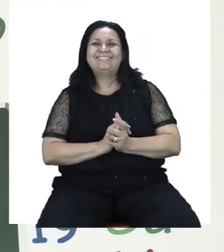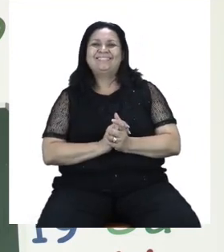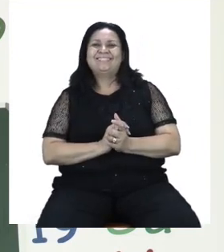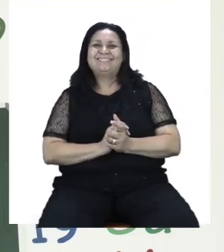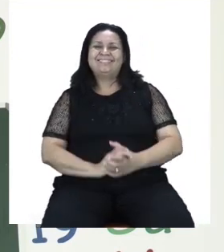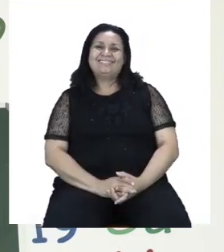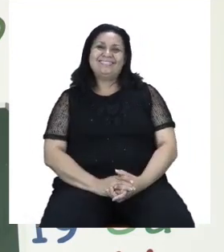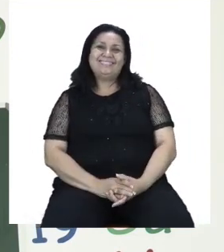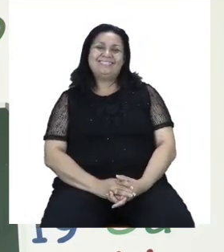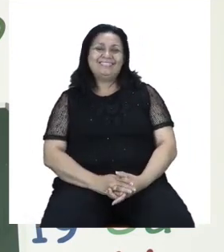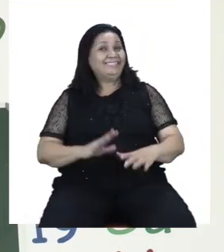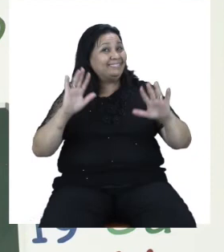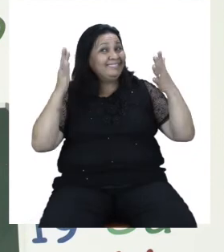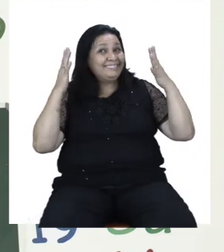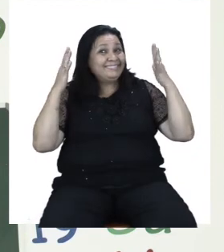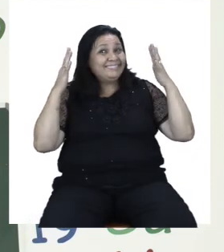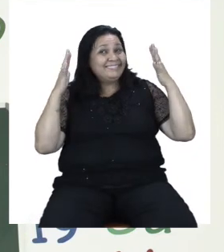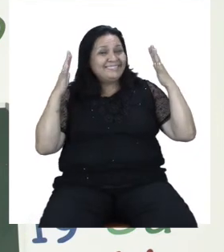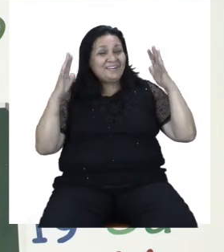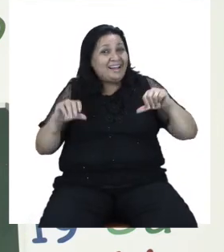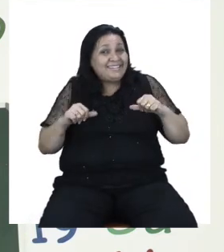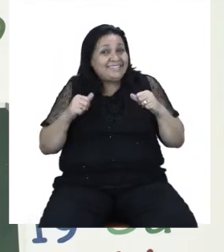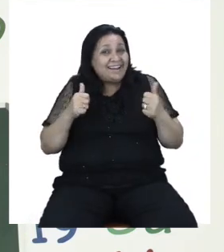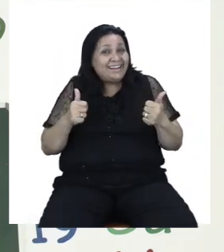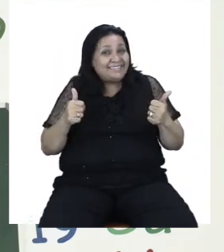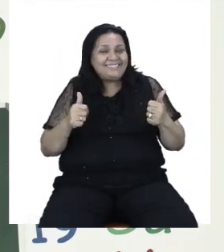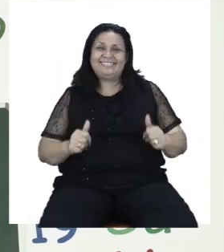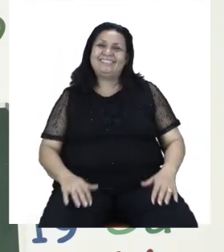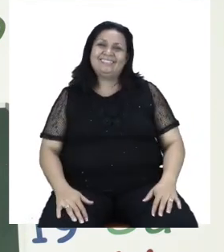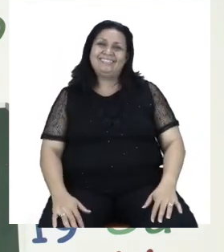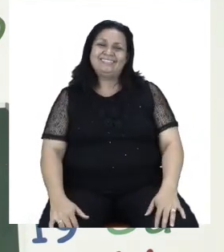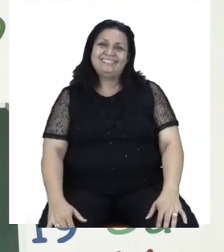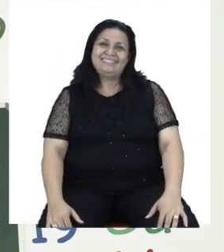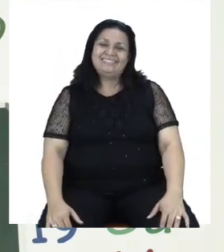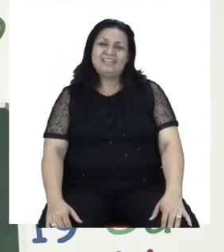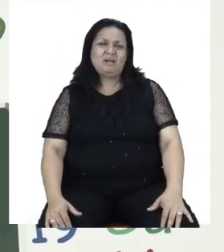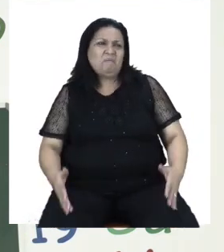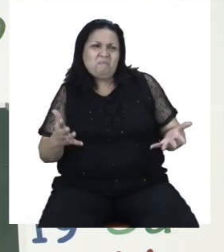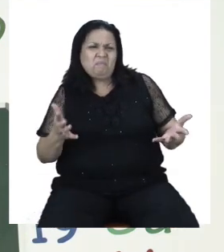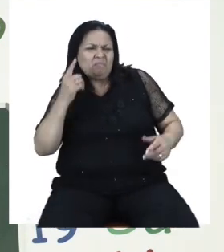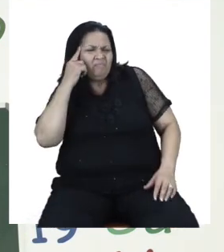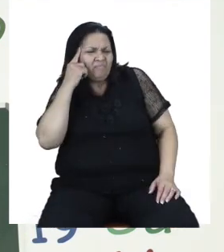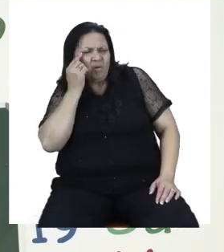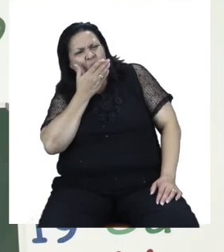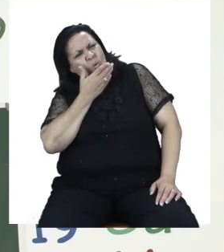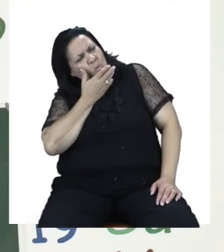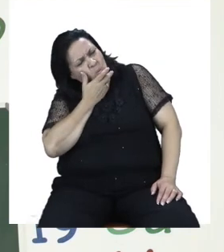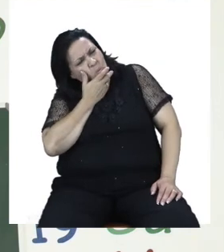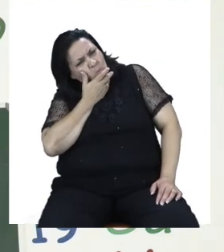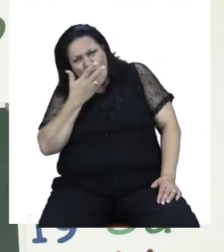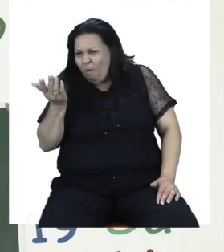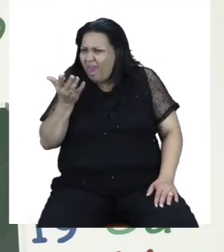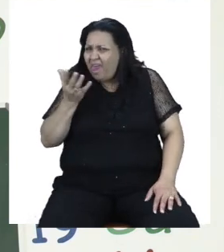away. Yay! Well done, everyone! Now, I wonder, he was supposed to come earlier